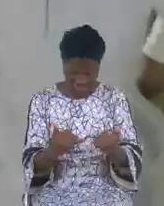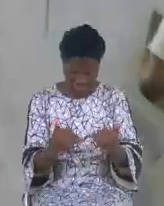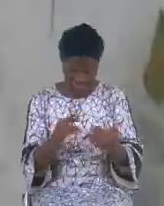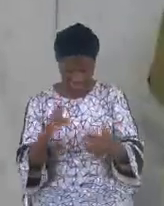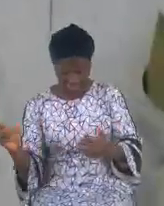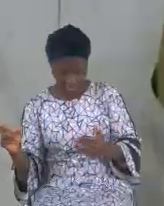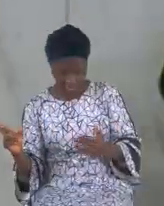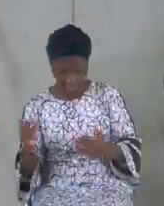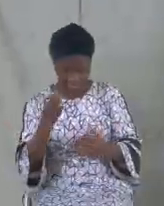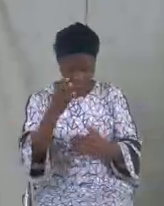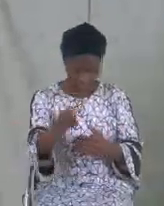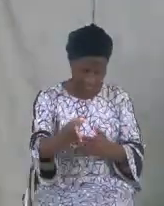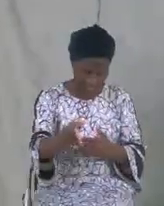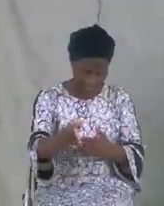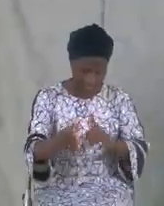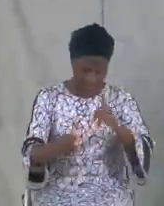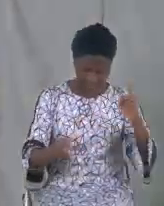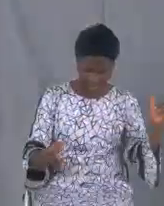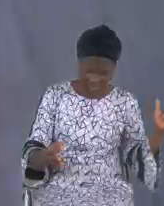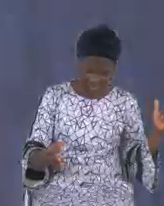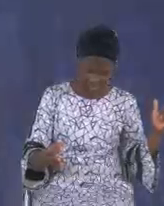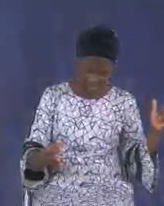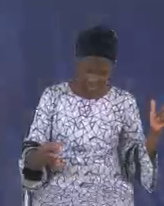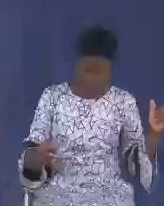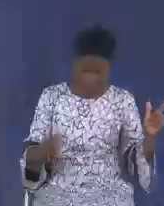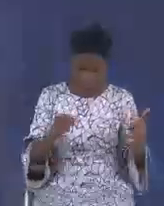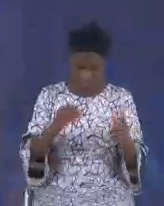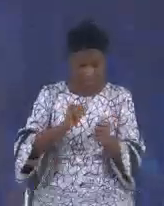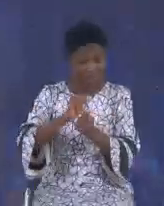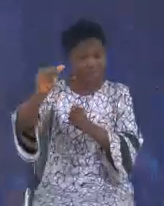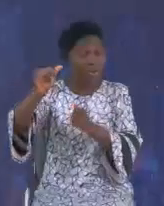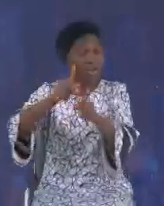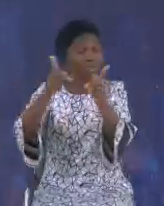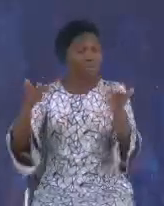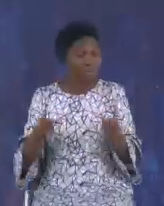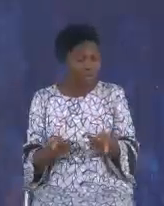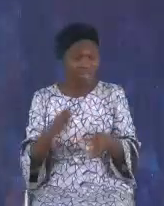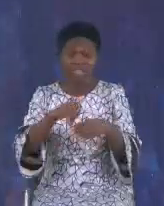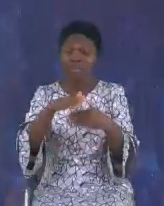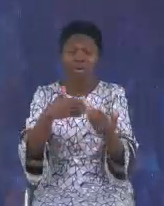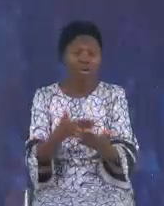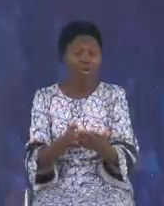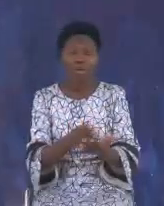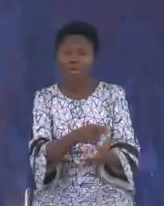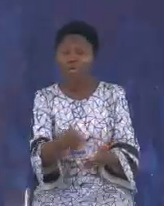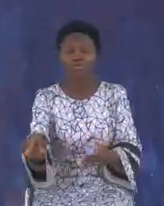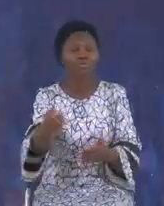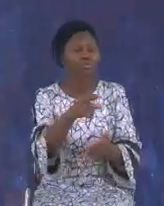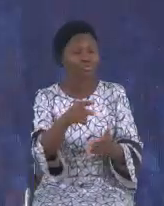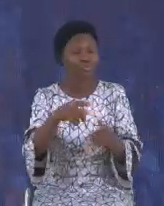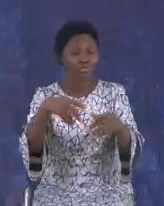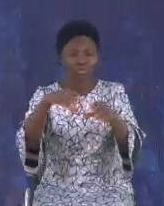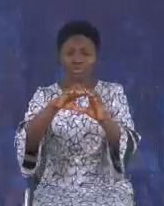front, left, far away, in all those halls, in the language